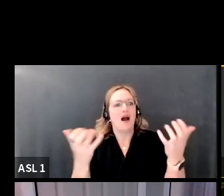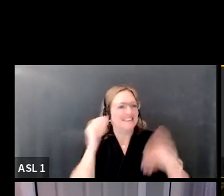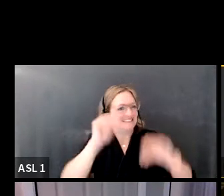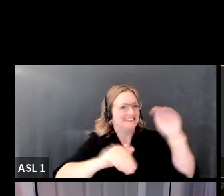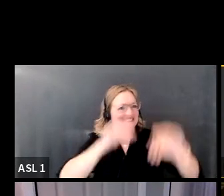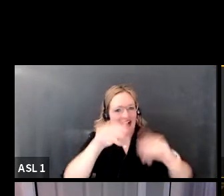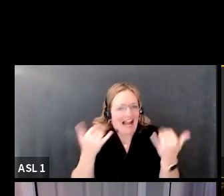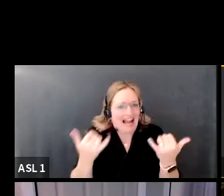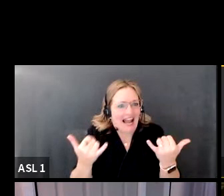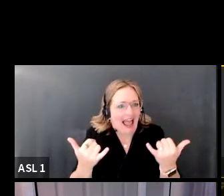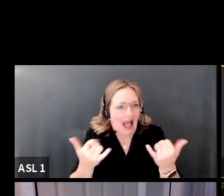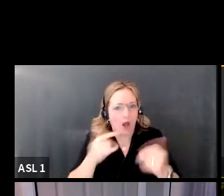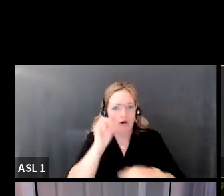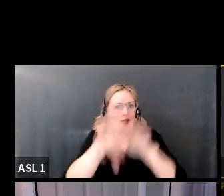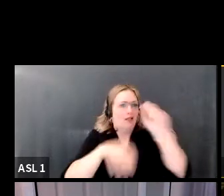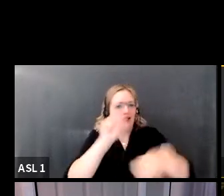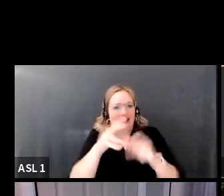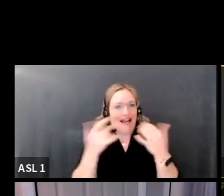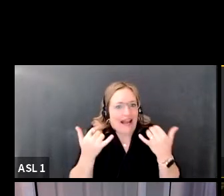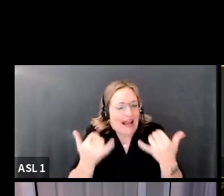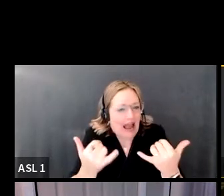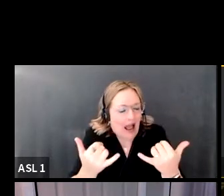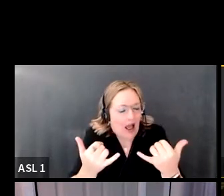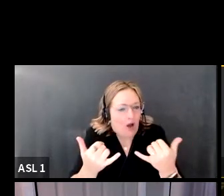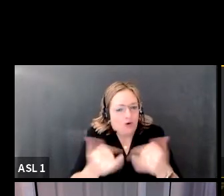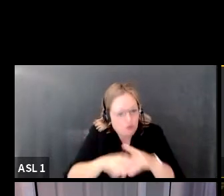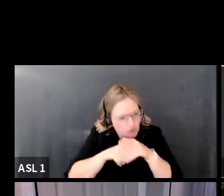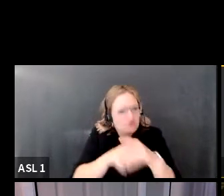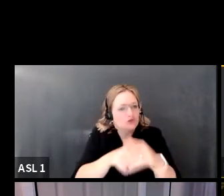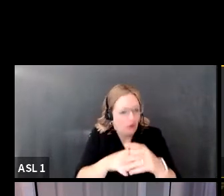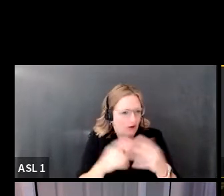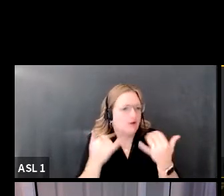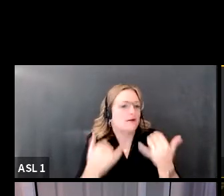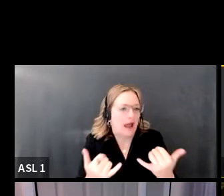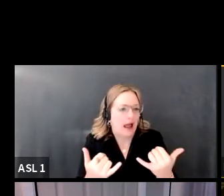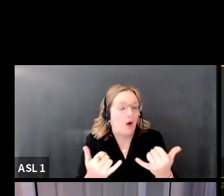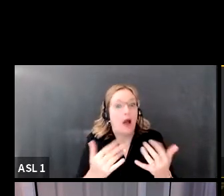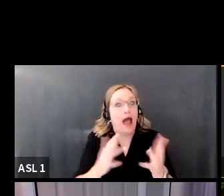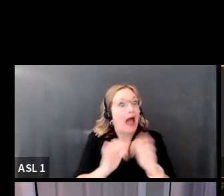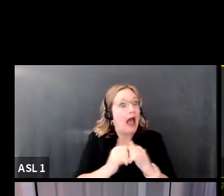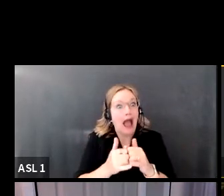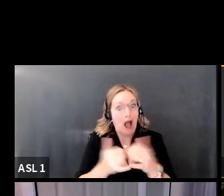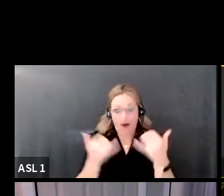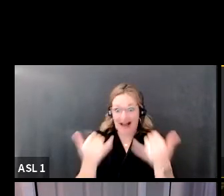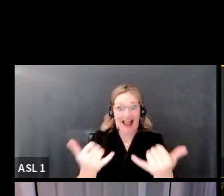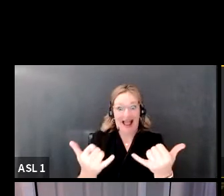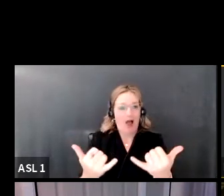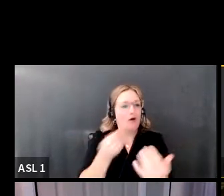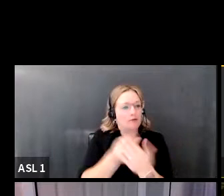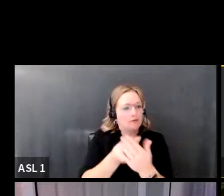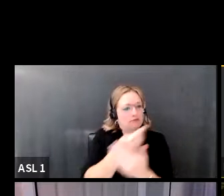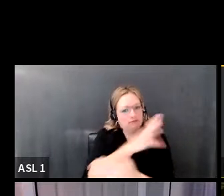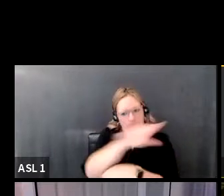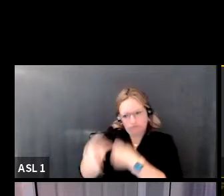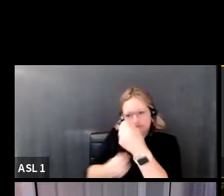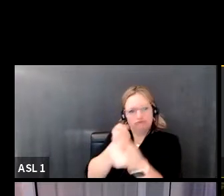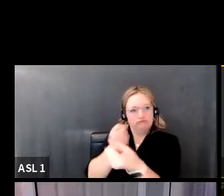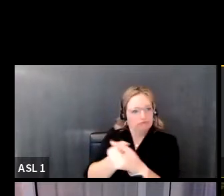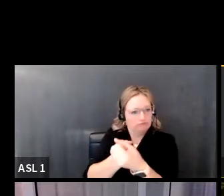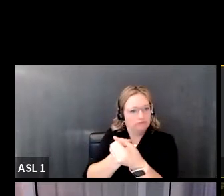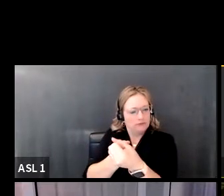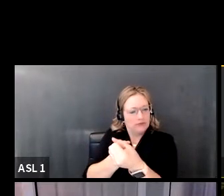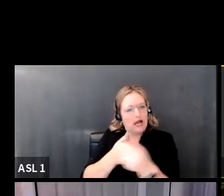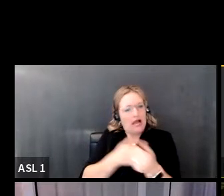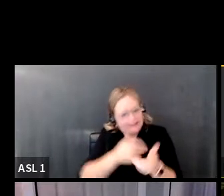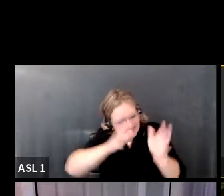um to begin to to make this work real and you do that with funding behind it so uh i would strongly urge you just to start to make these